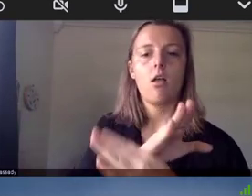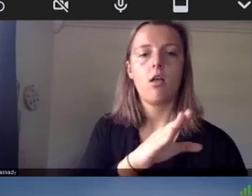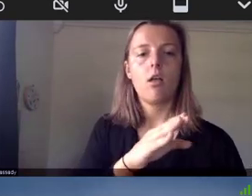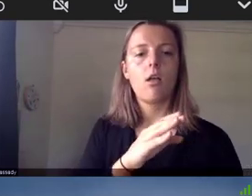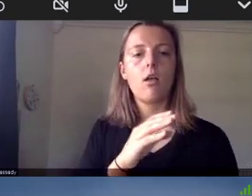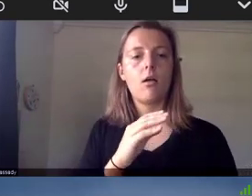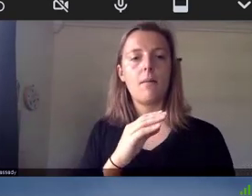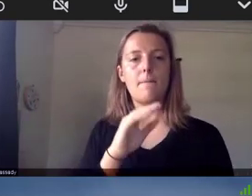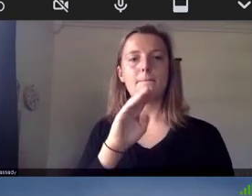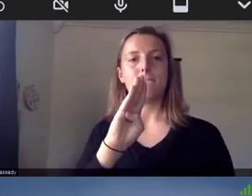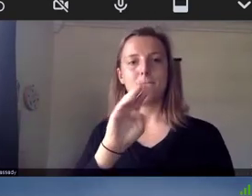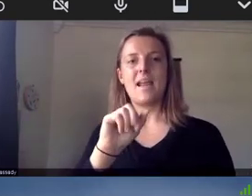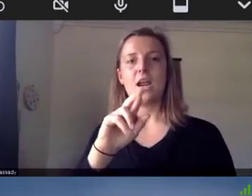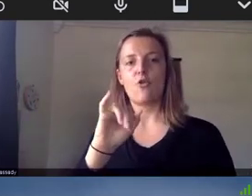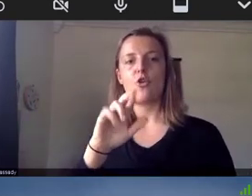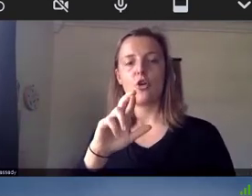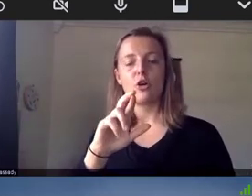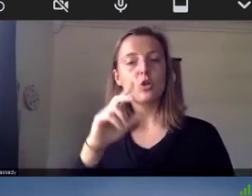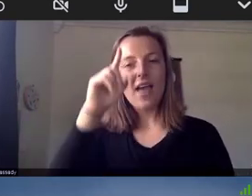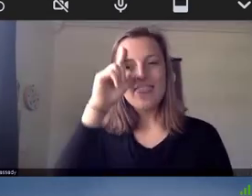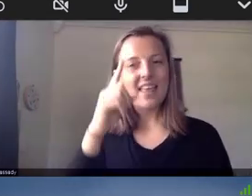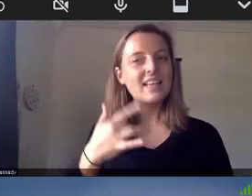the fin efficiency is 100%.